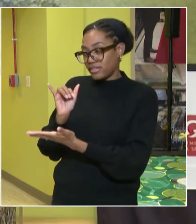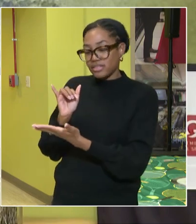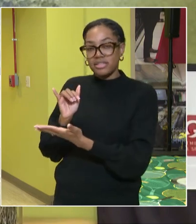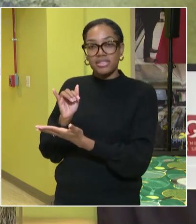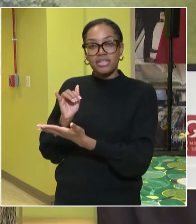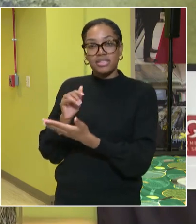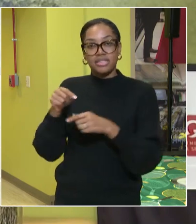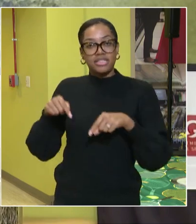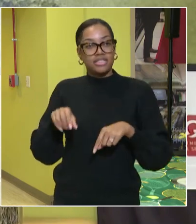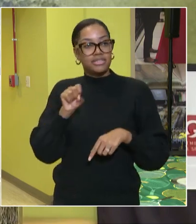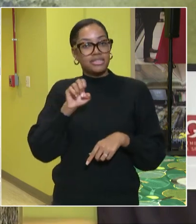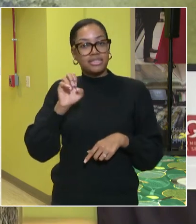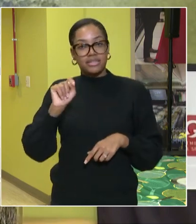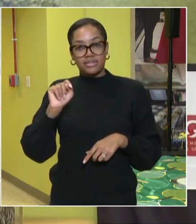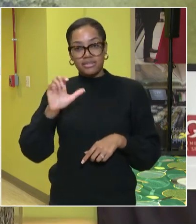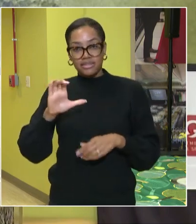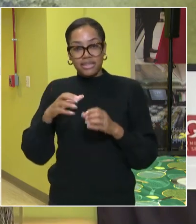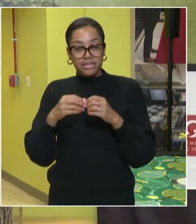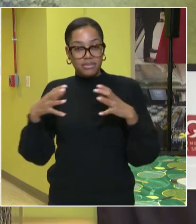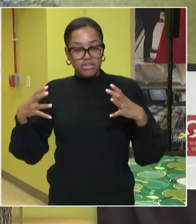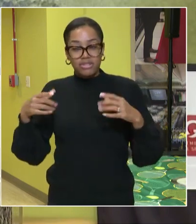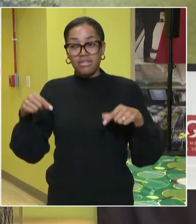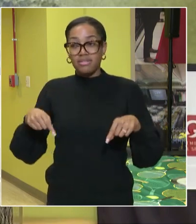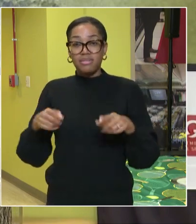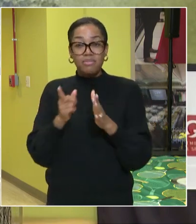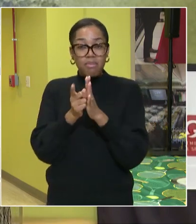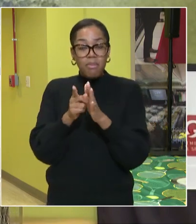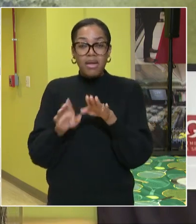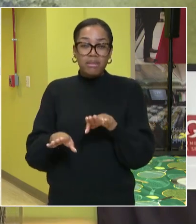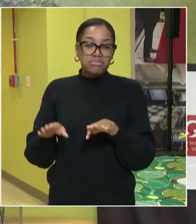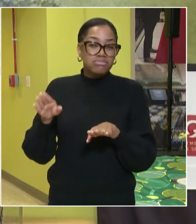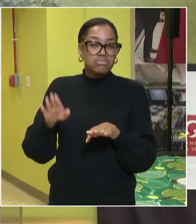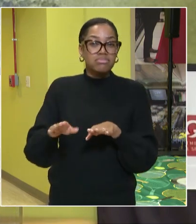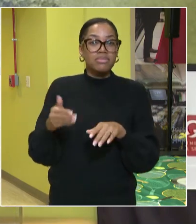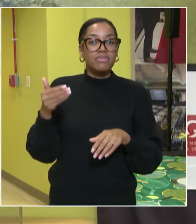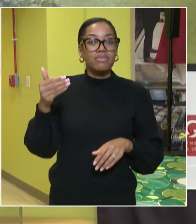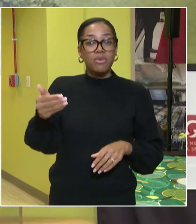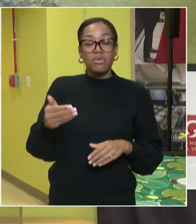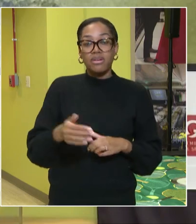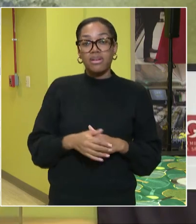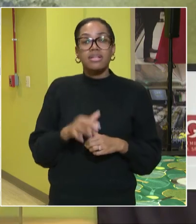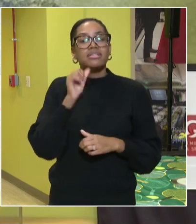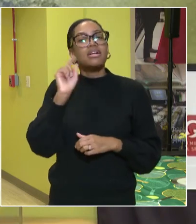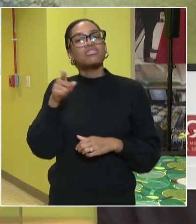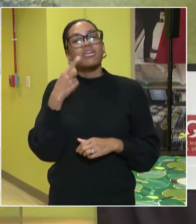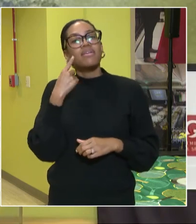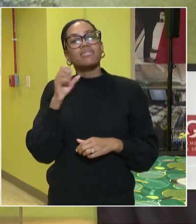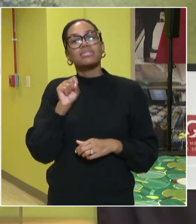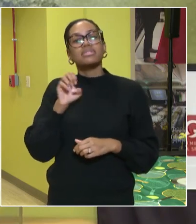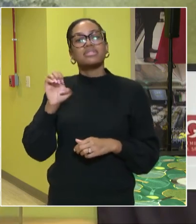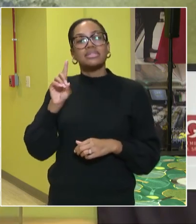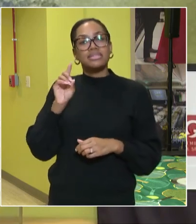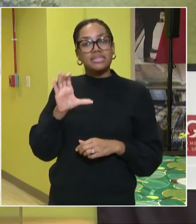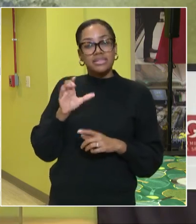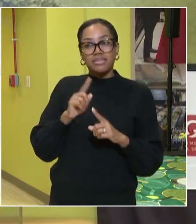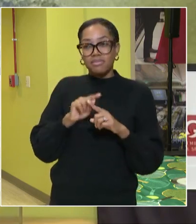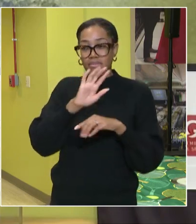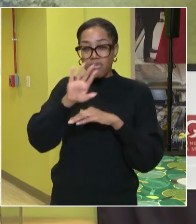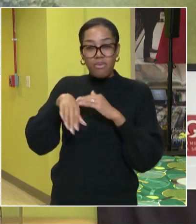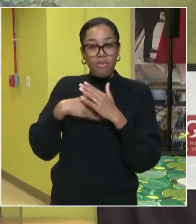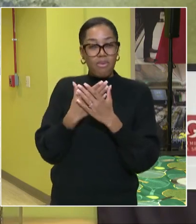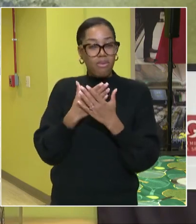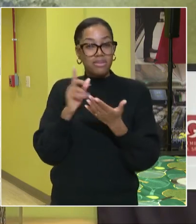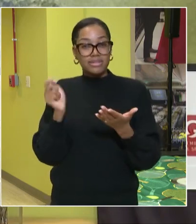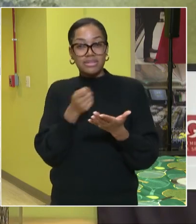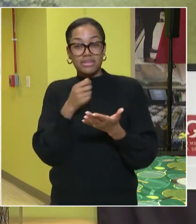expansion. This is a monumental step forward, and not just for Southeast DC, but for the entire tennis